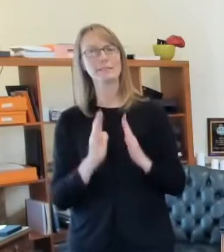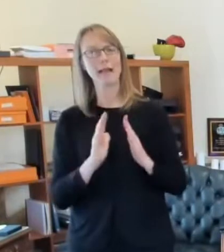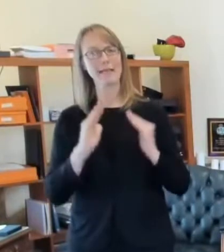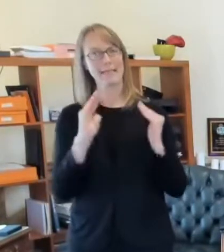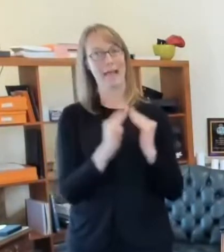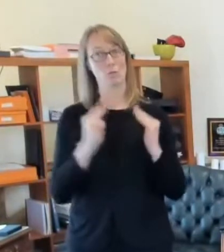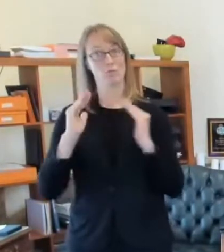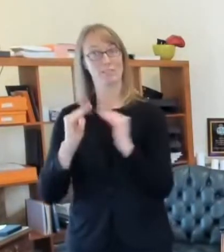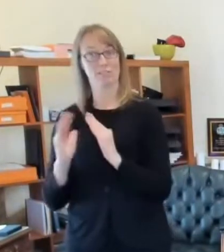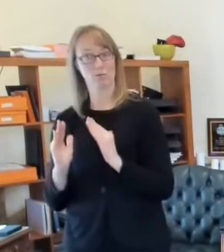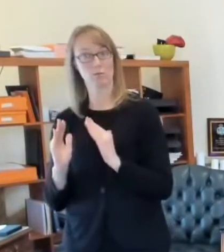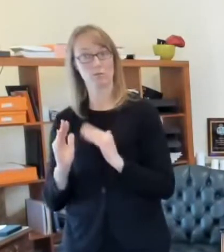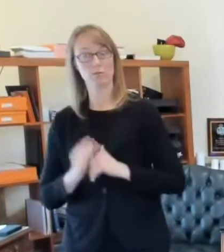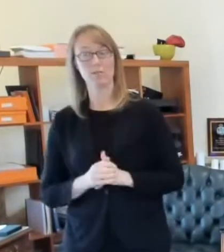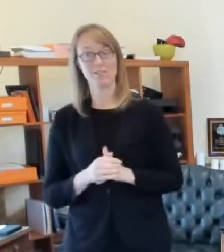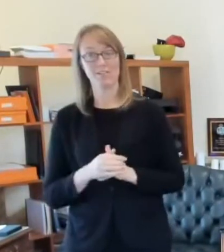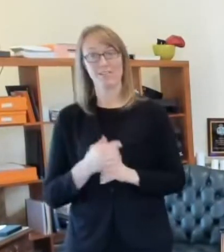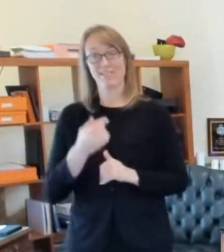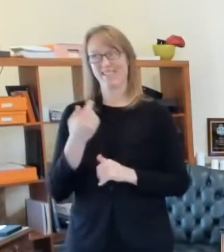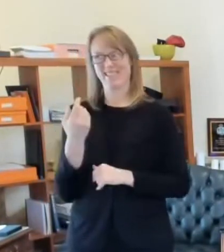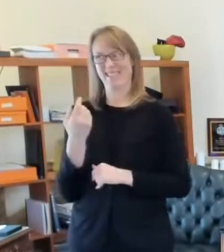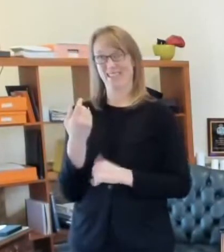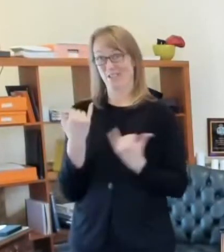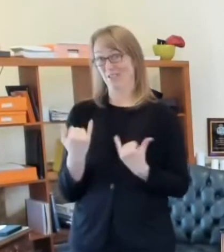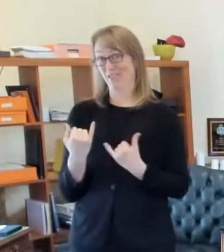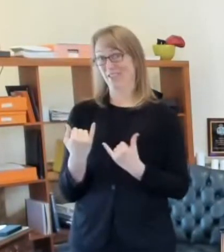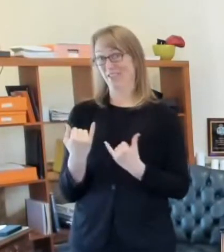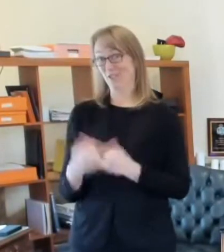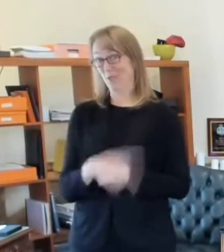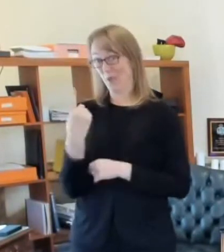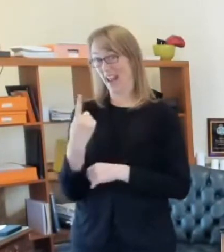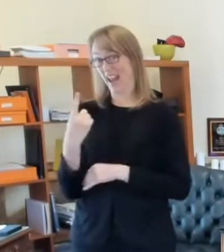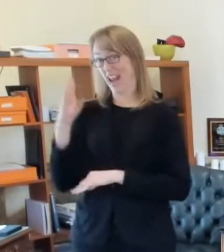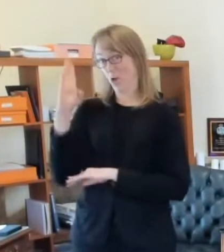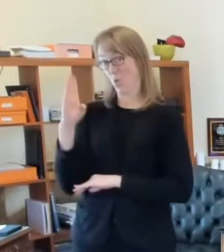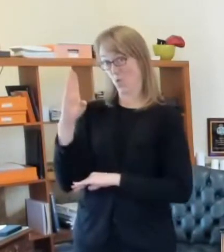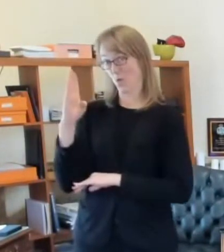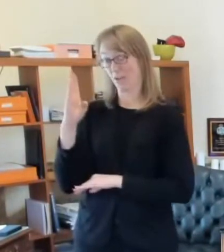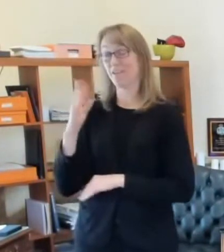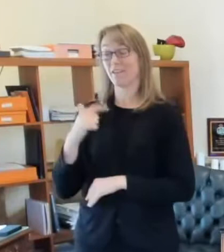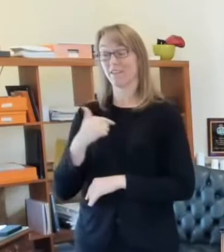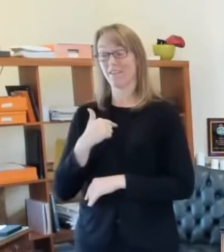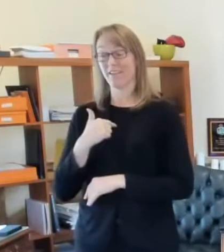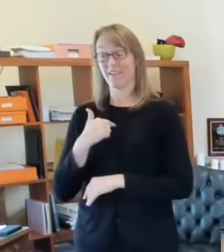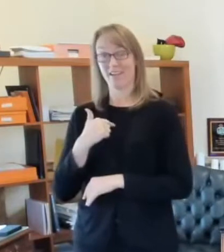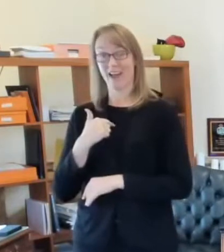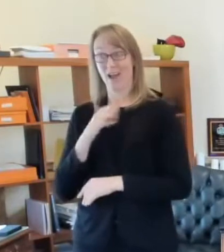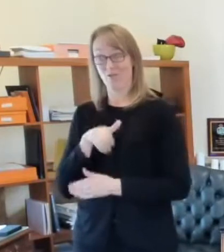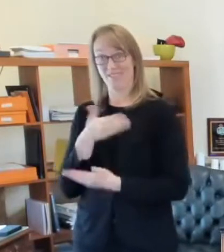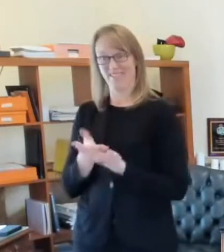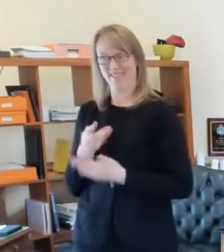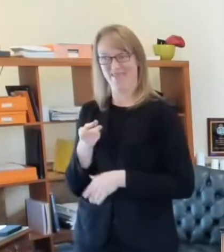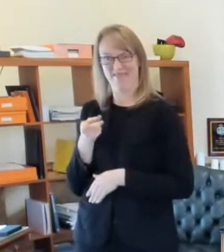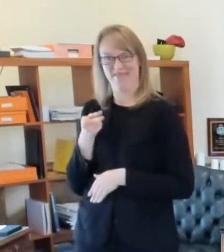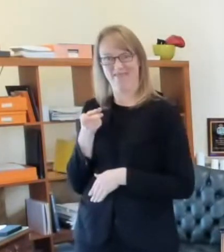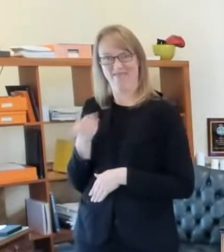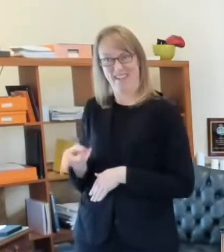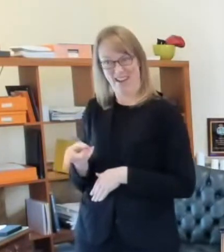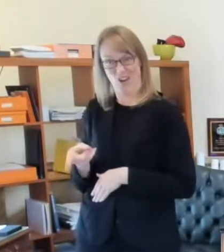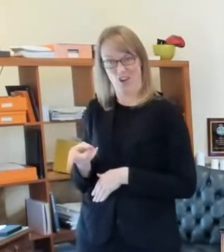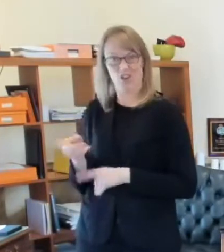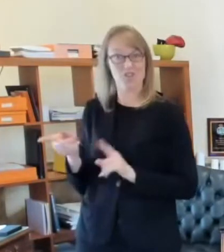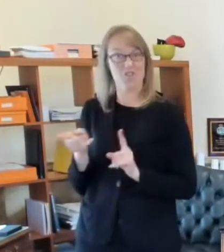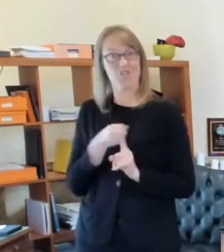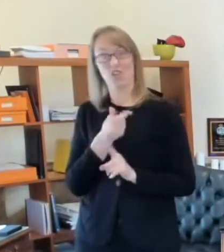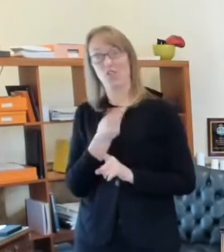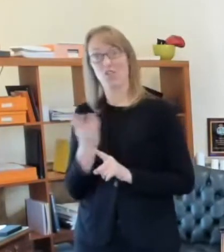was at the site at 900 North Jefferson because the first tiny houses were being delivered. And by the end of the day